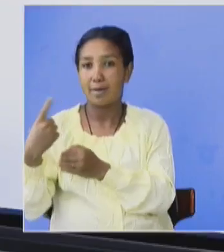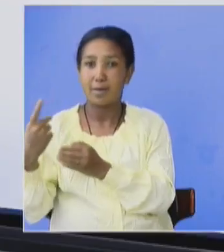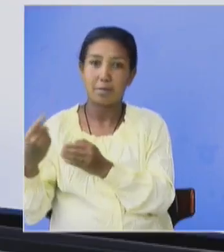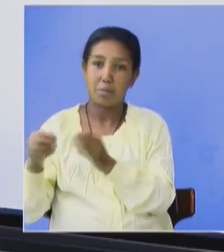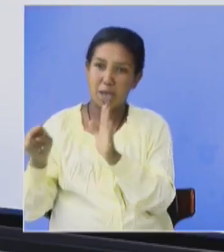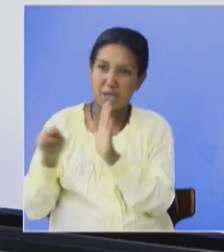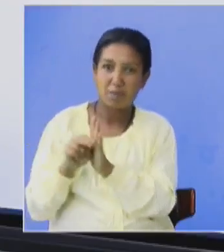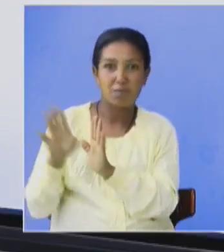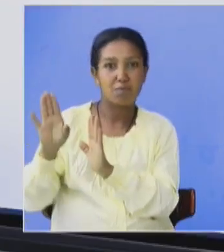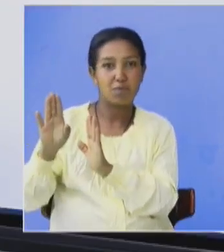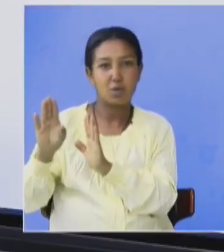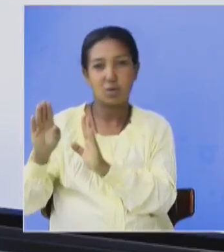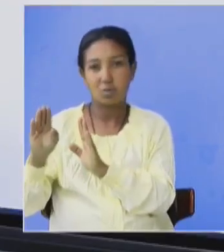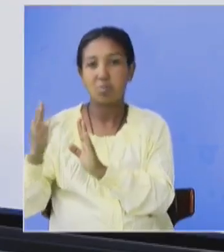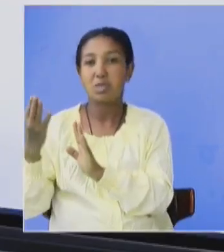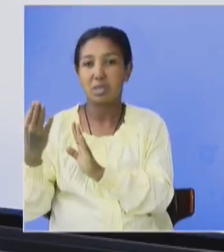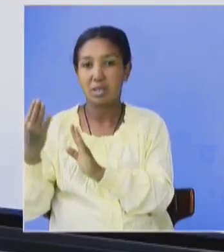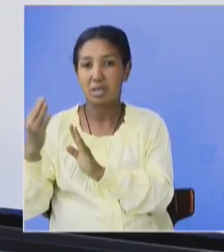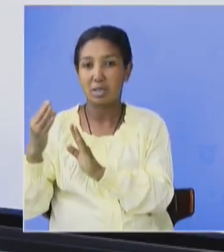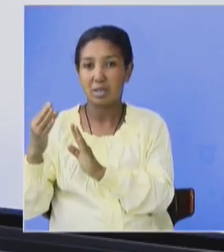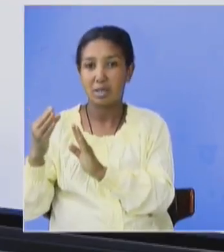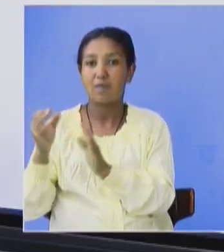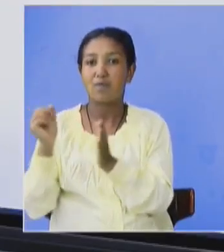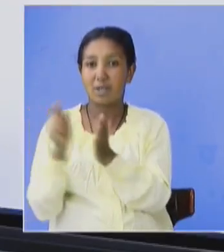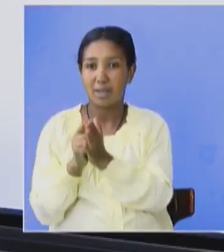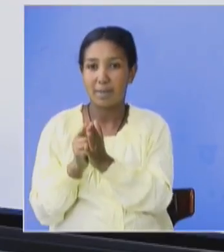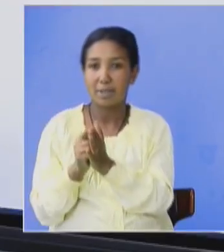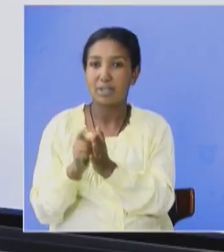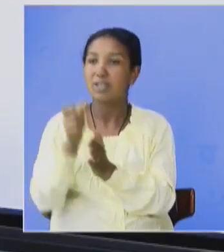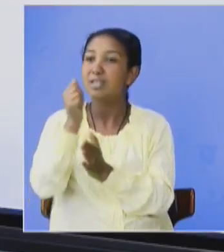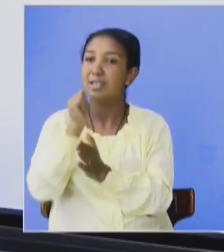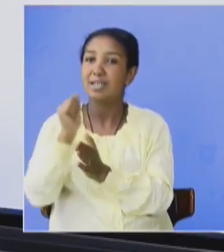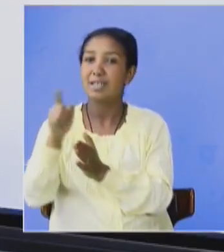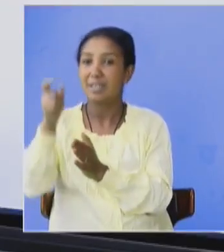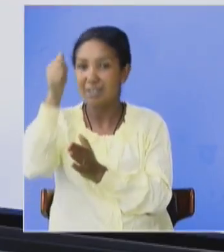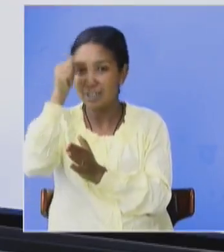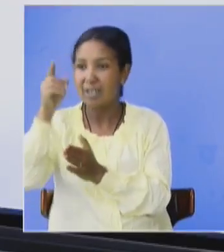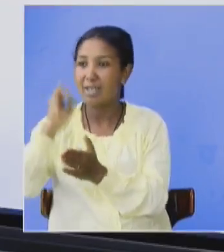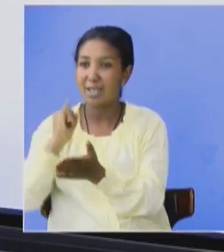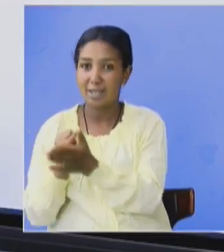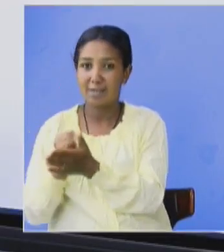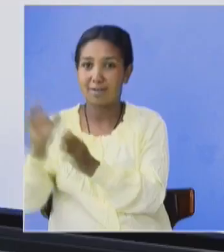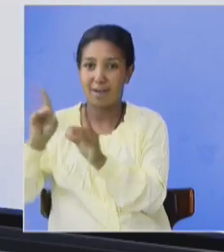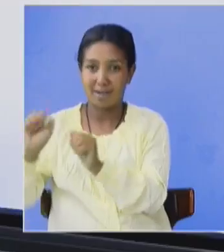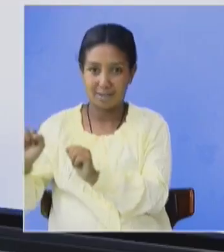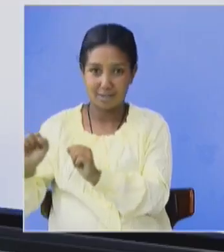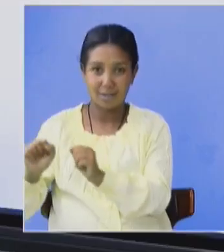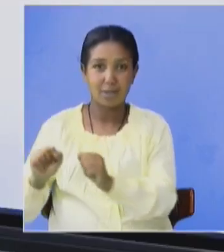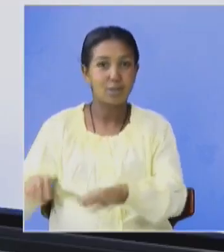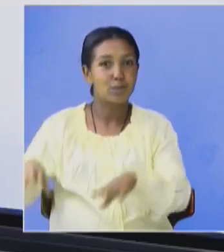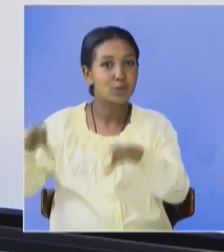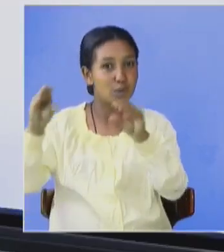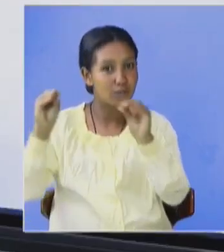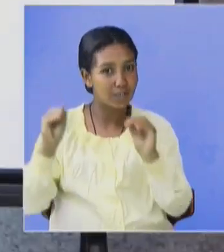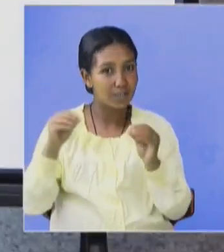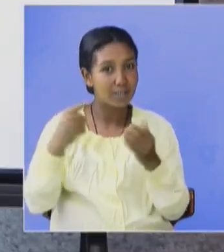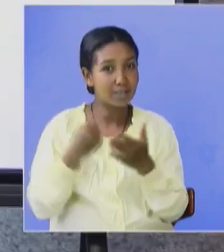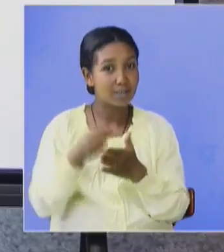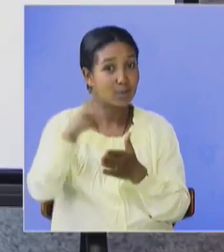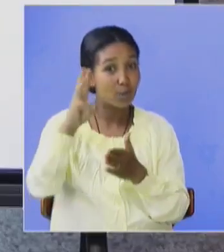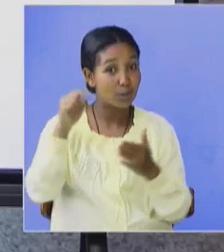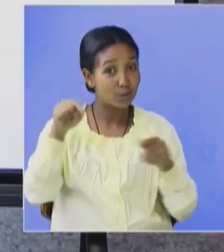form by using does. For example, he, she, it. Students, this